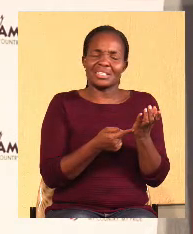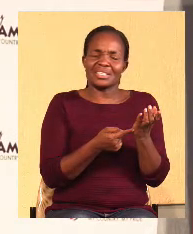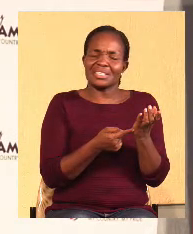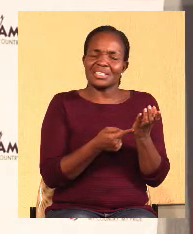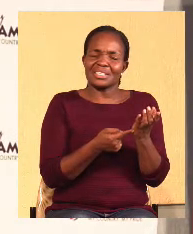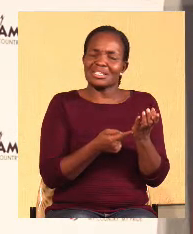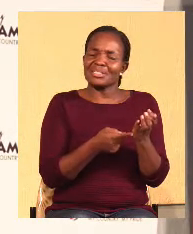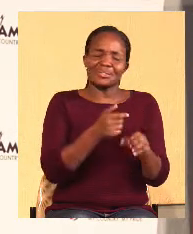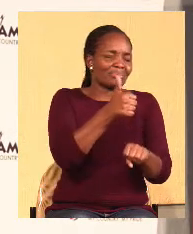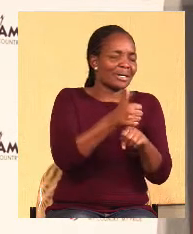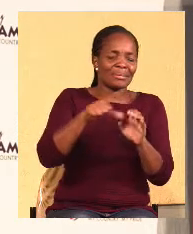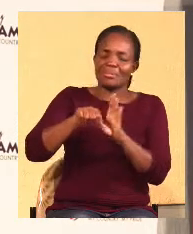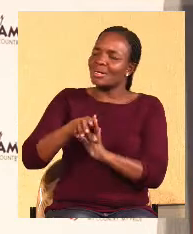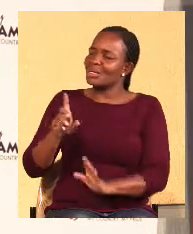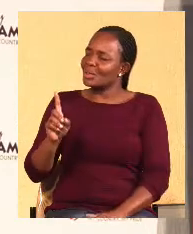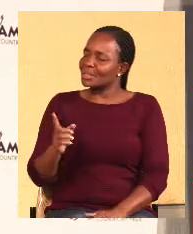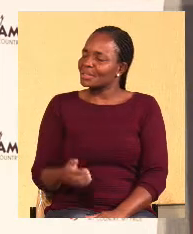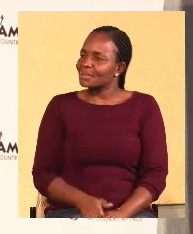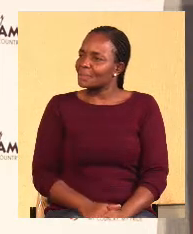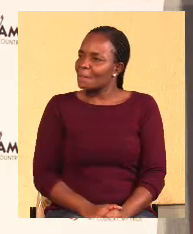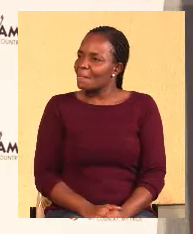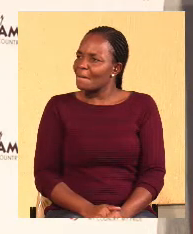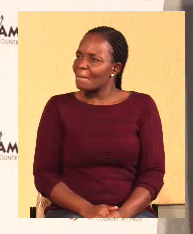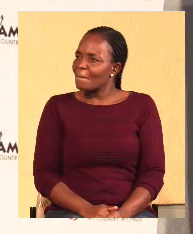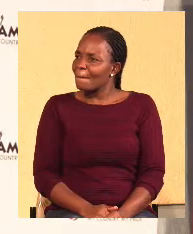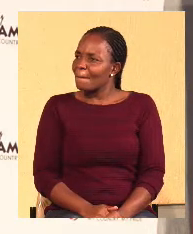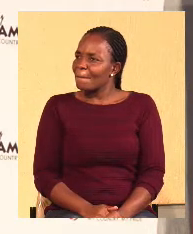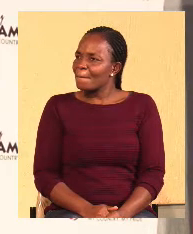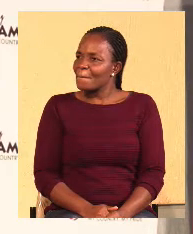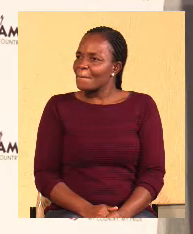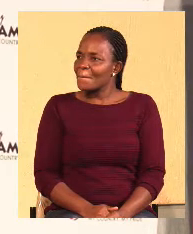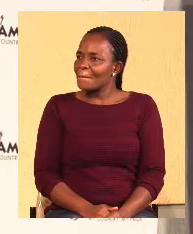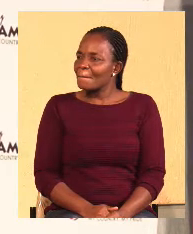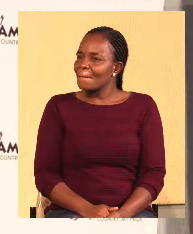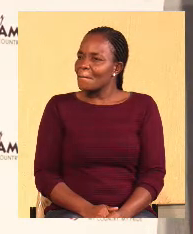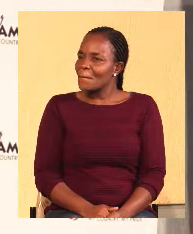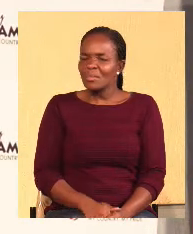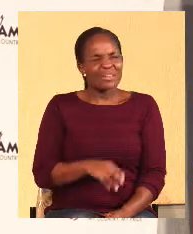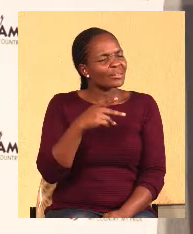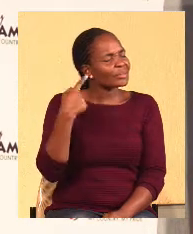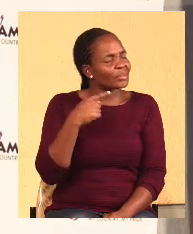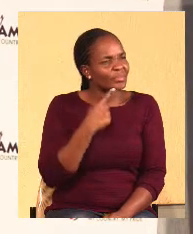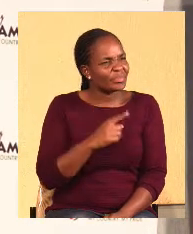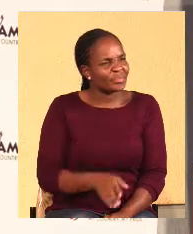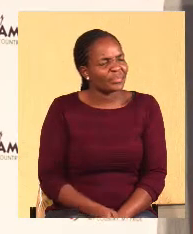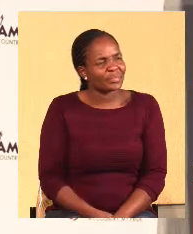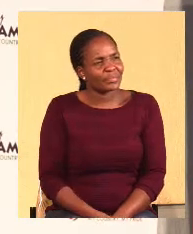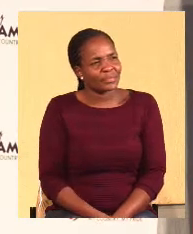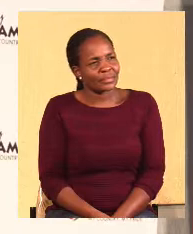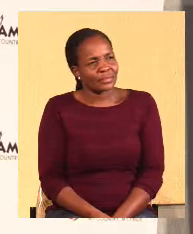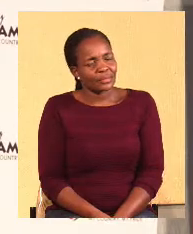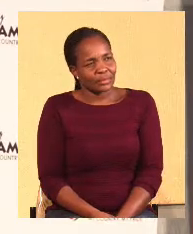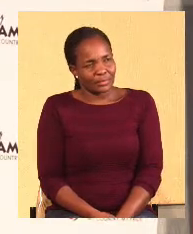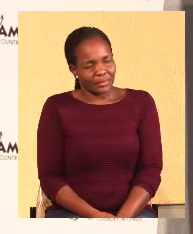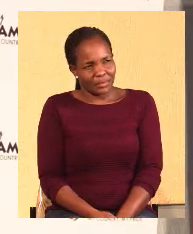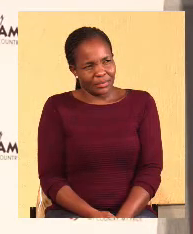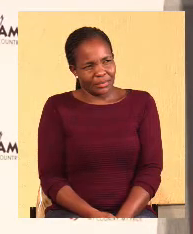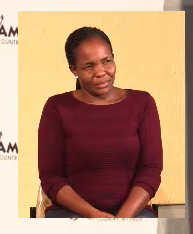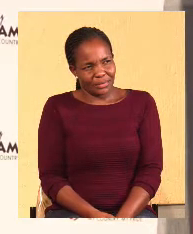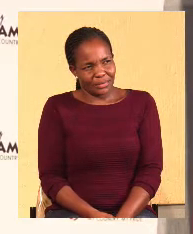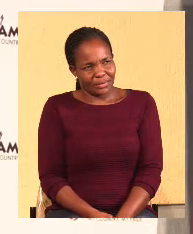would you mind answering that question, or would that be an unfair question? Can I get the question again? I the question that was also asked